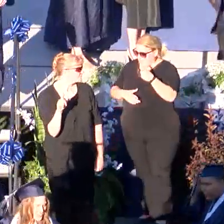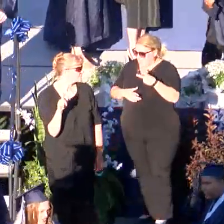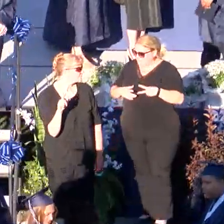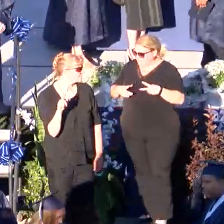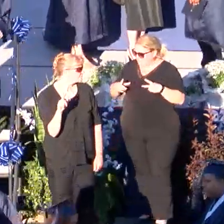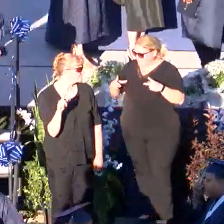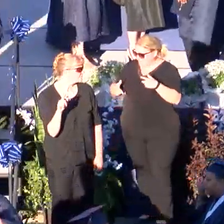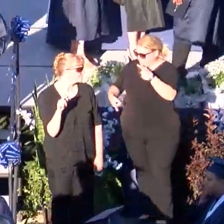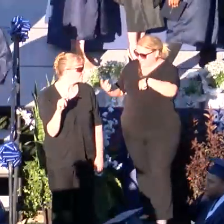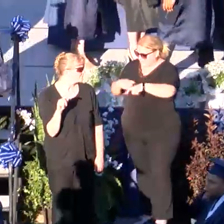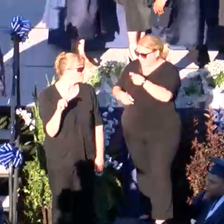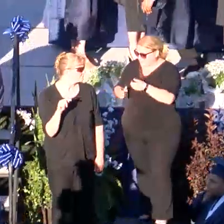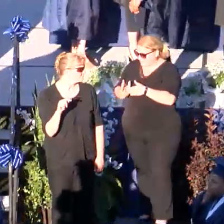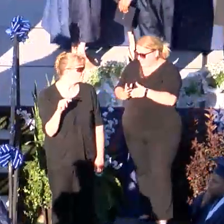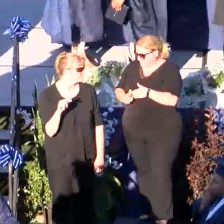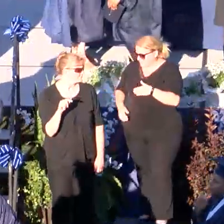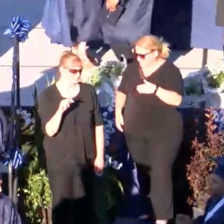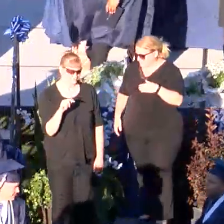Humberto Garcilaso.